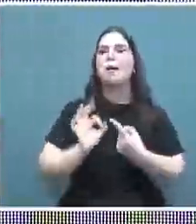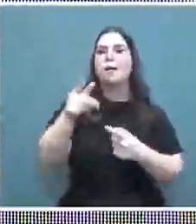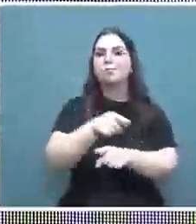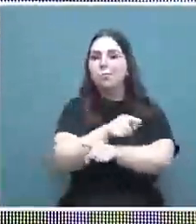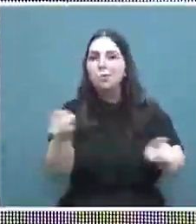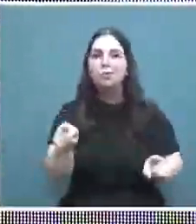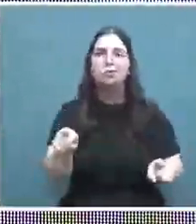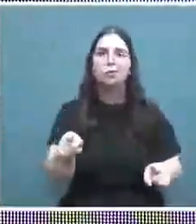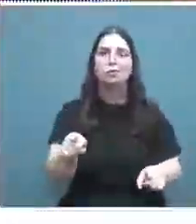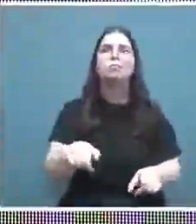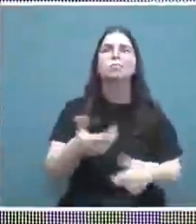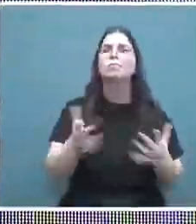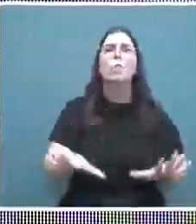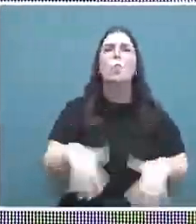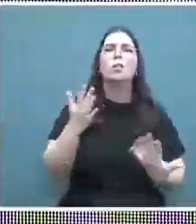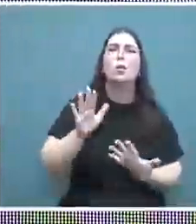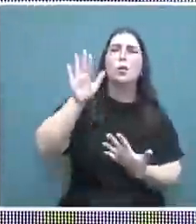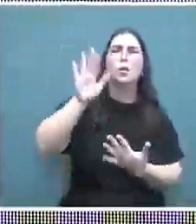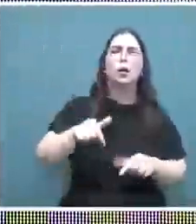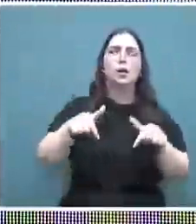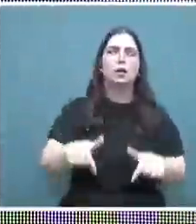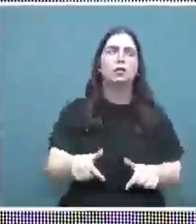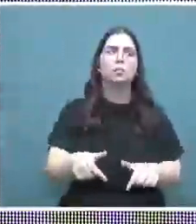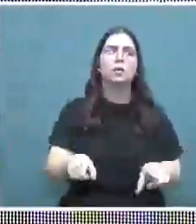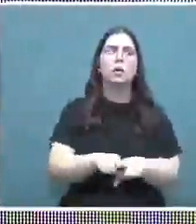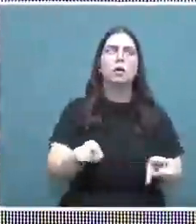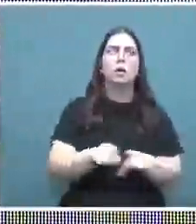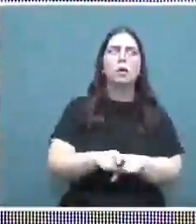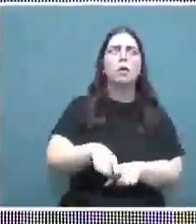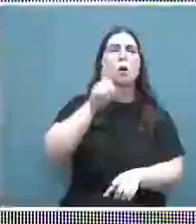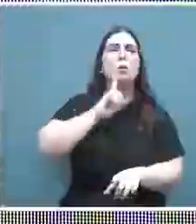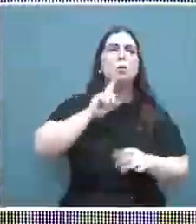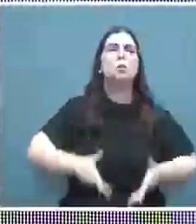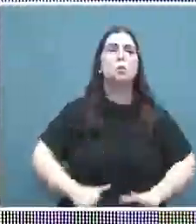every you. Raise the hand, the one that born are and feel like women and girls.